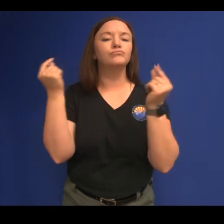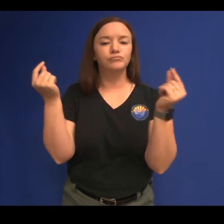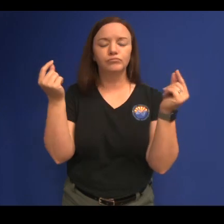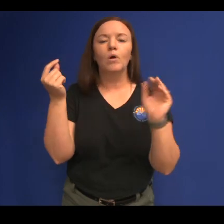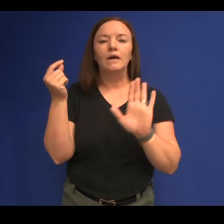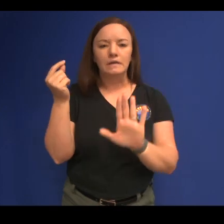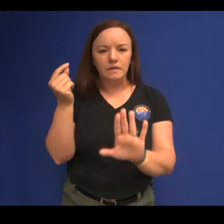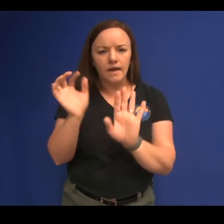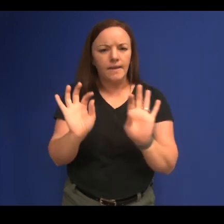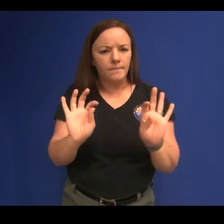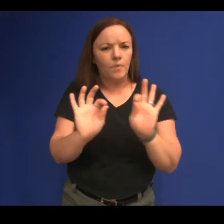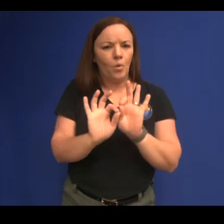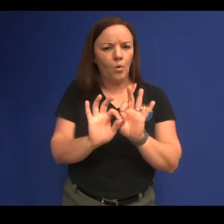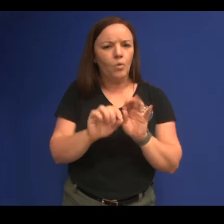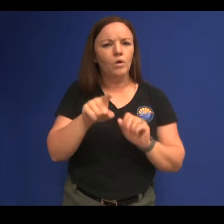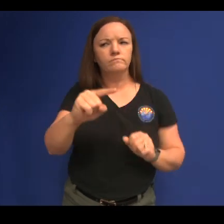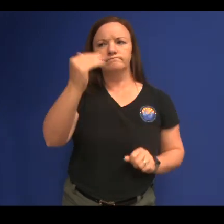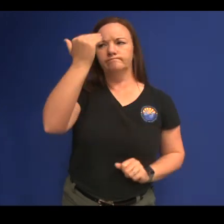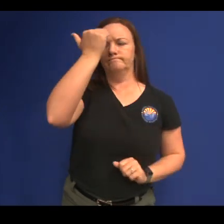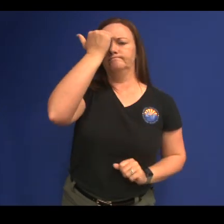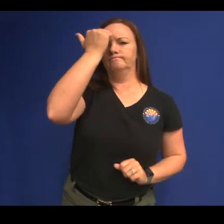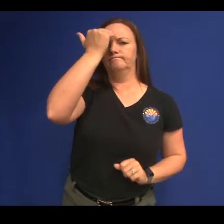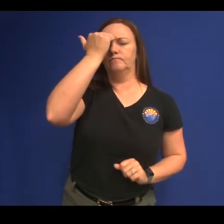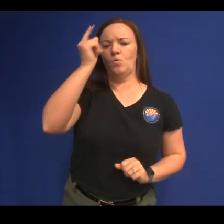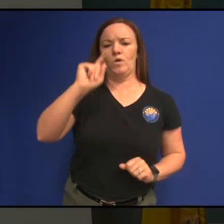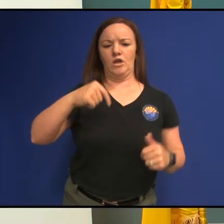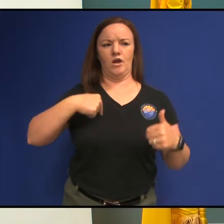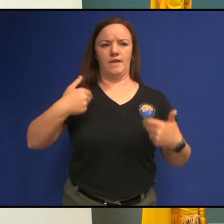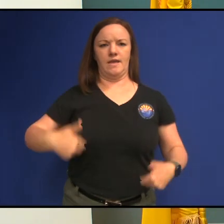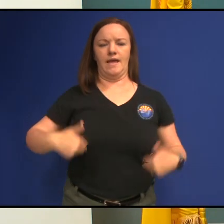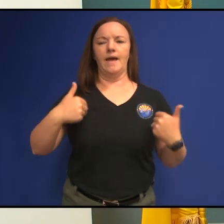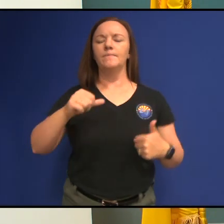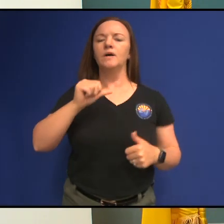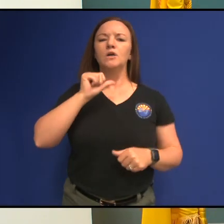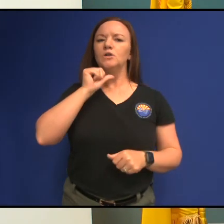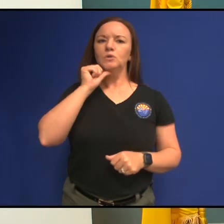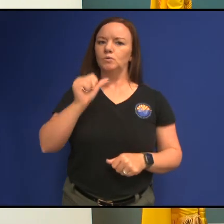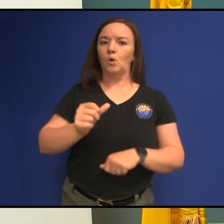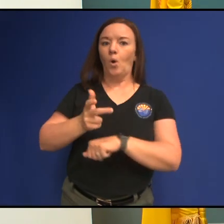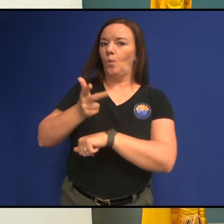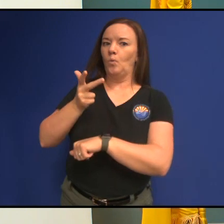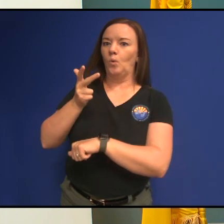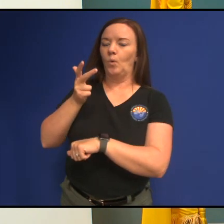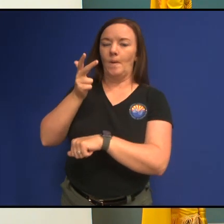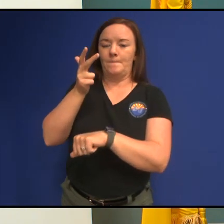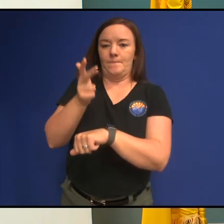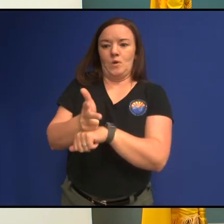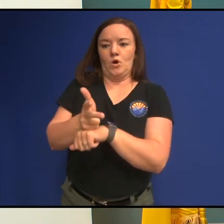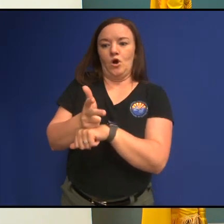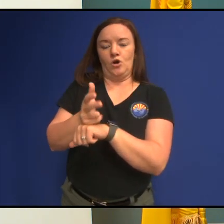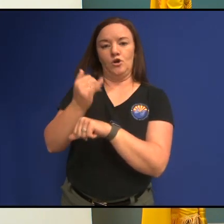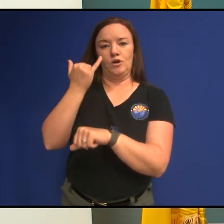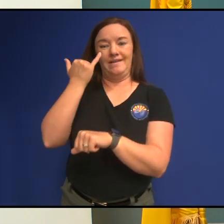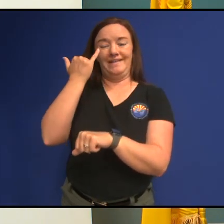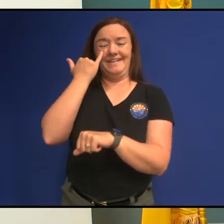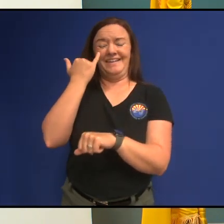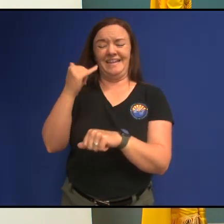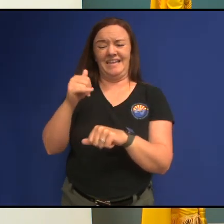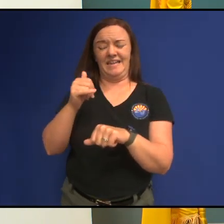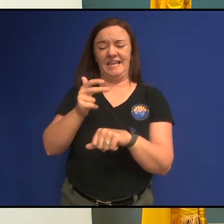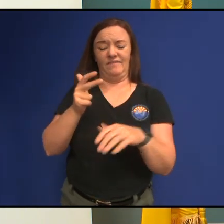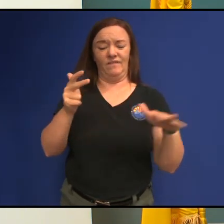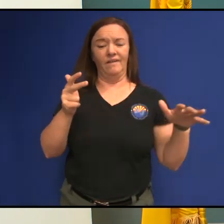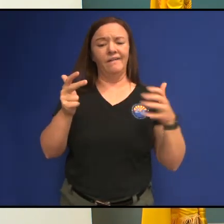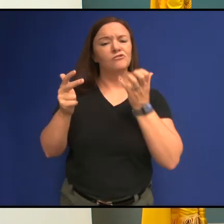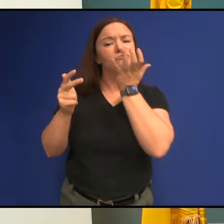make sure that you're aware of where you are. Don't be parking cars over really dry, dead grass. If you're